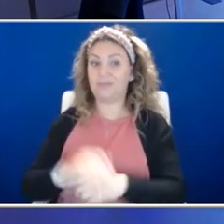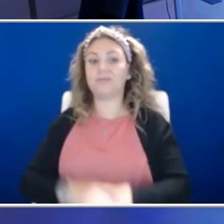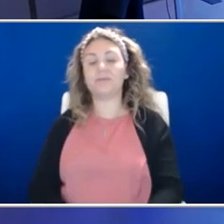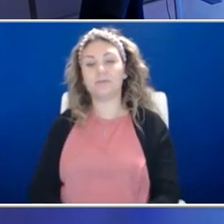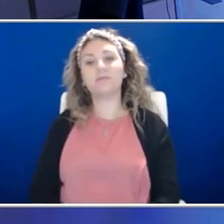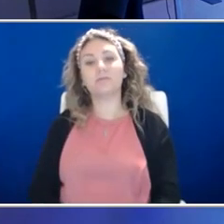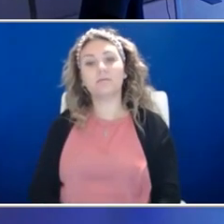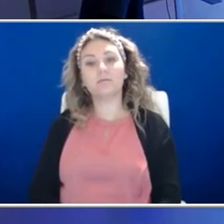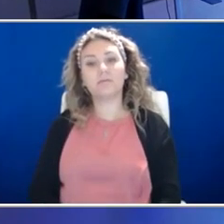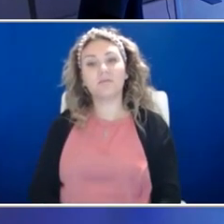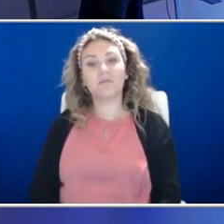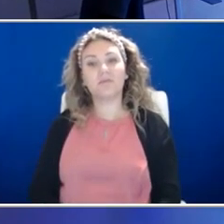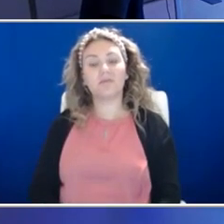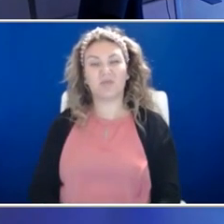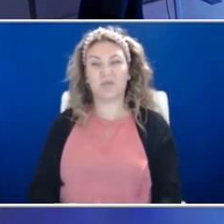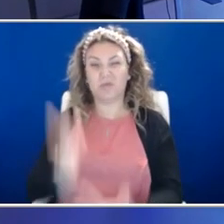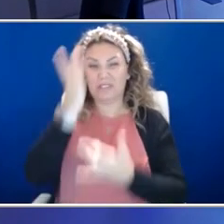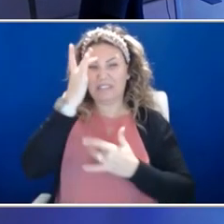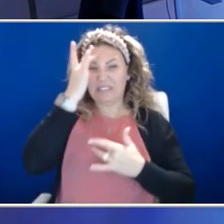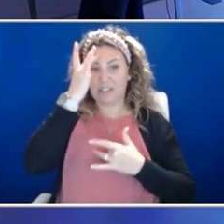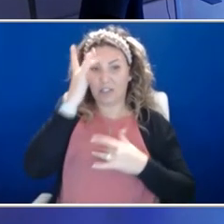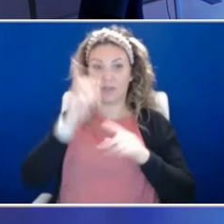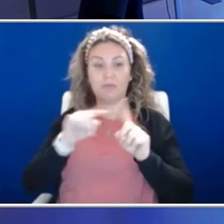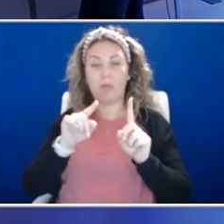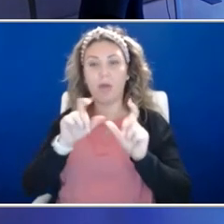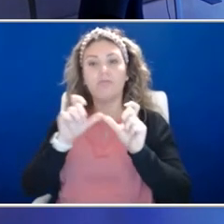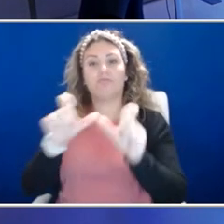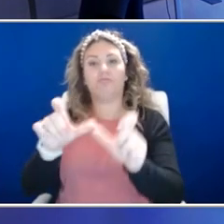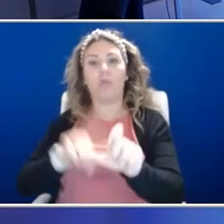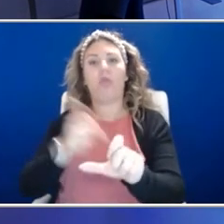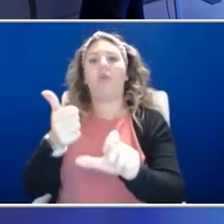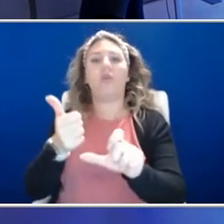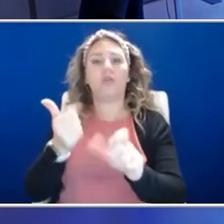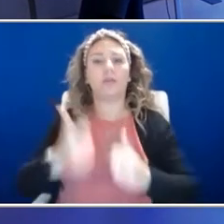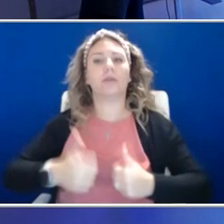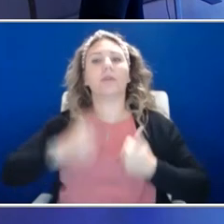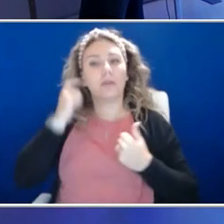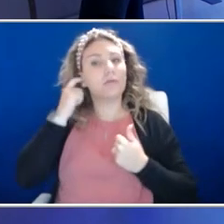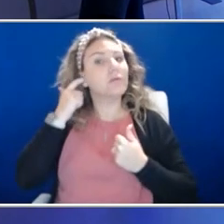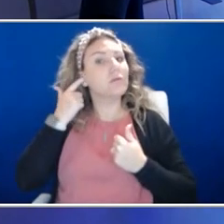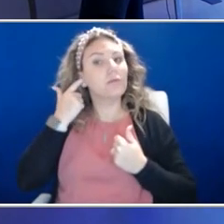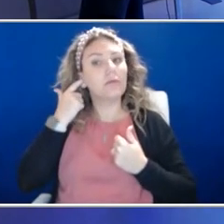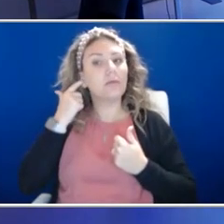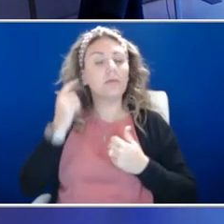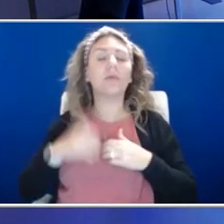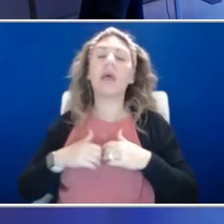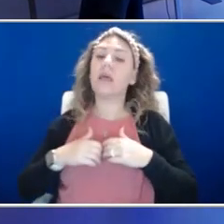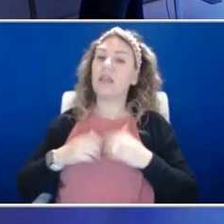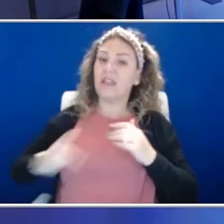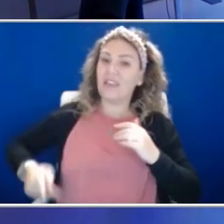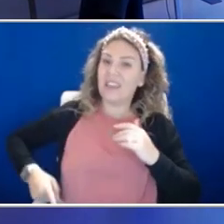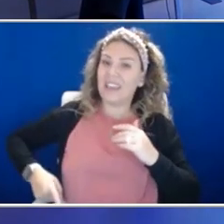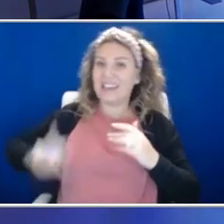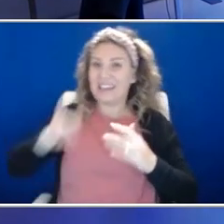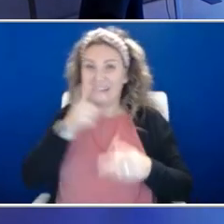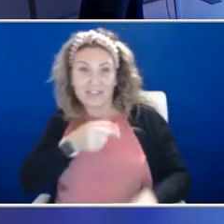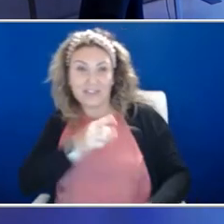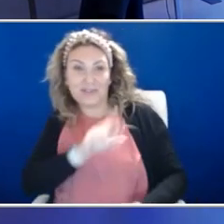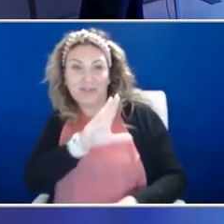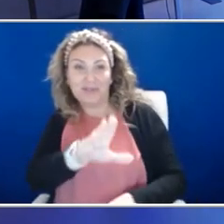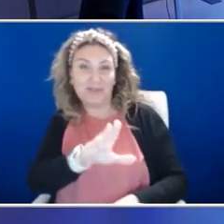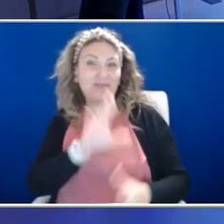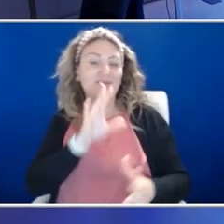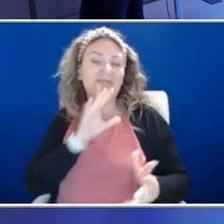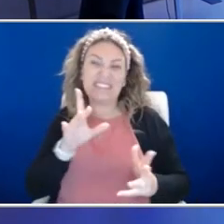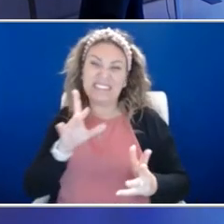sicker, longer living, and that clearly, the kidneys, I'm not trying to insult your organ there, sir, but it is a little bit of a wimpy thing,